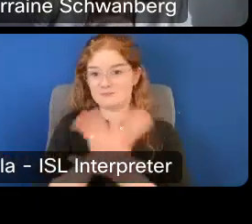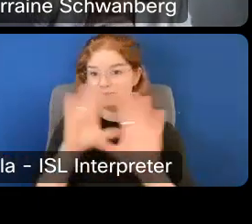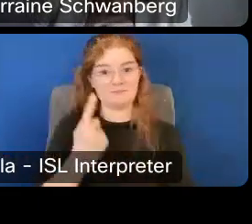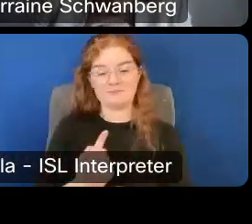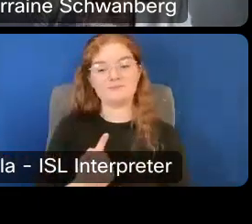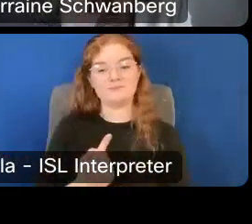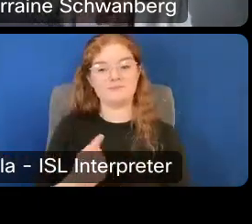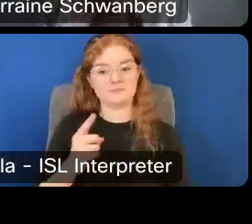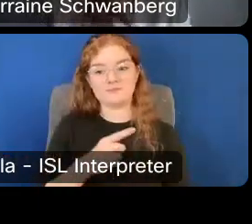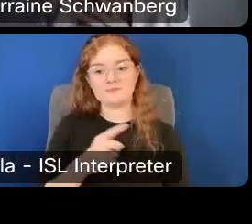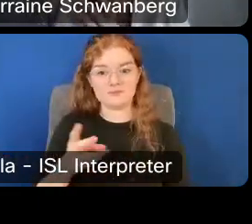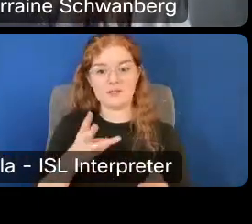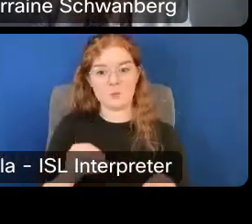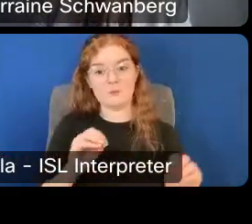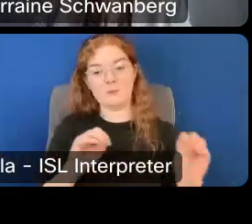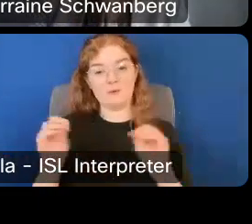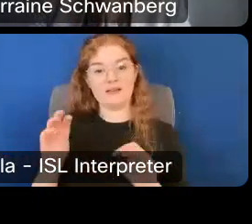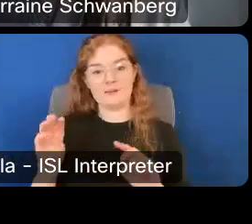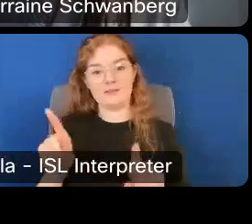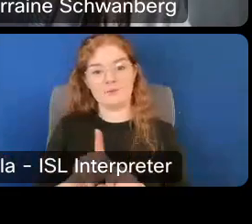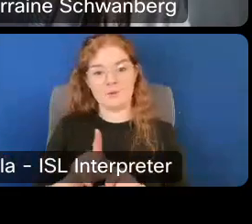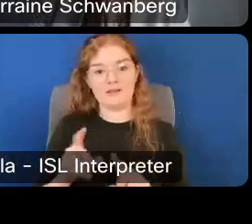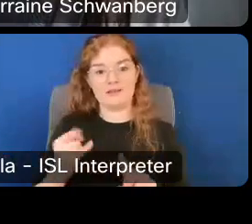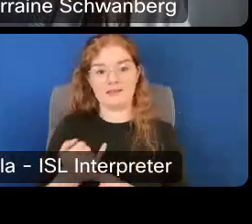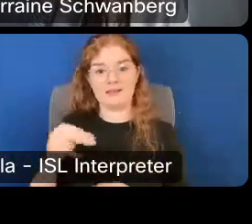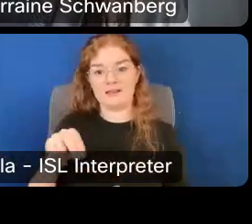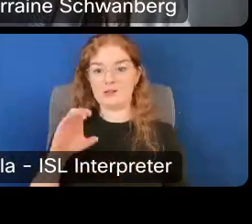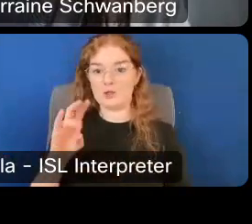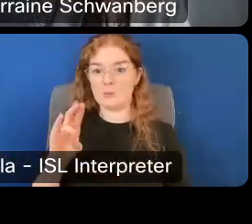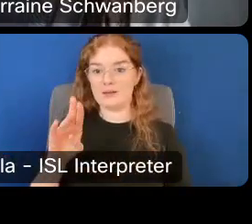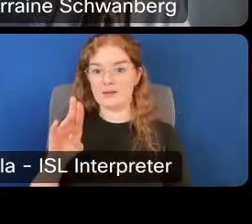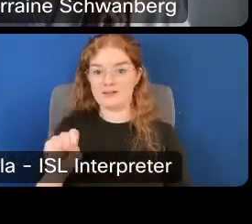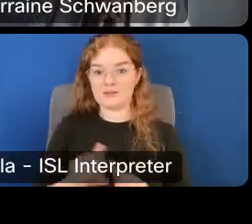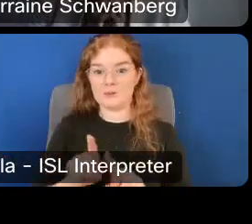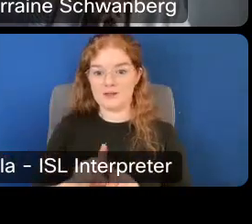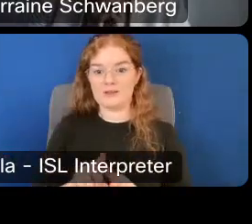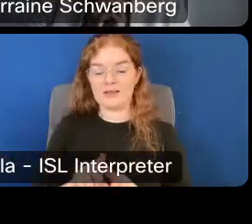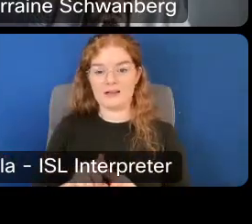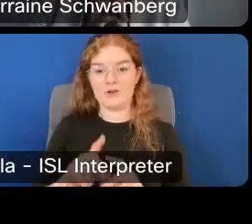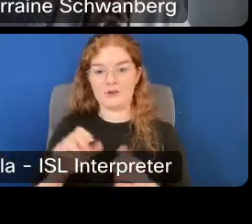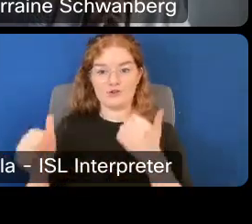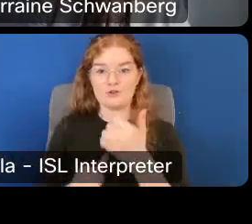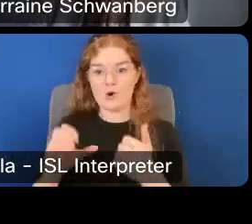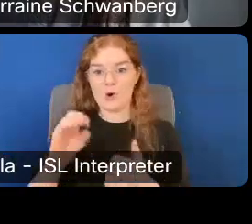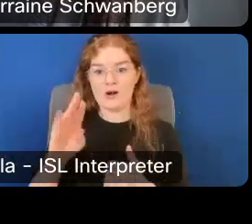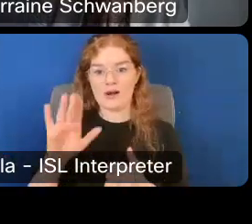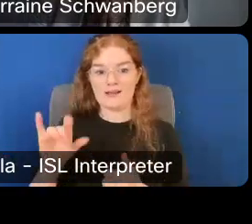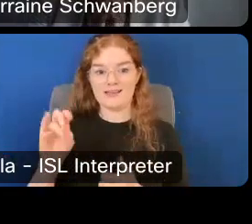they will be shifting slightly within NQPS as well, and sitting within Orla Healy,